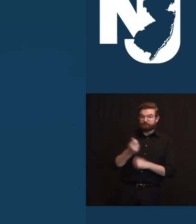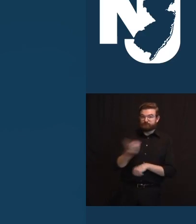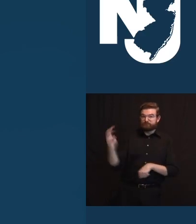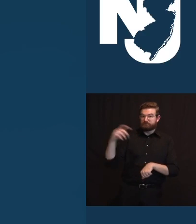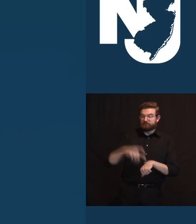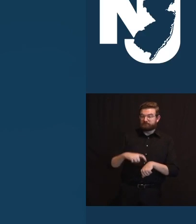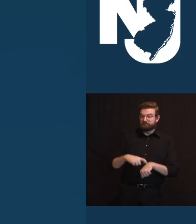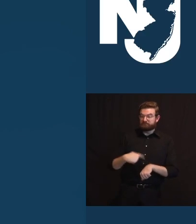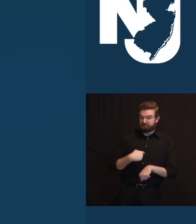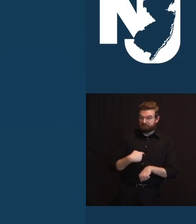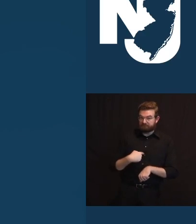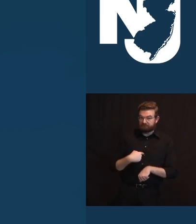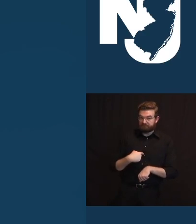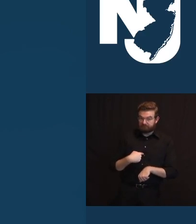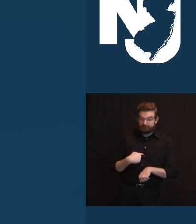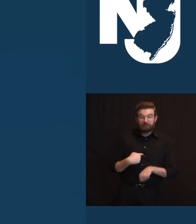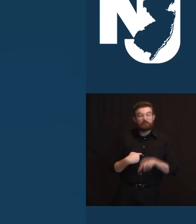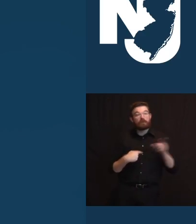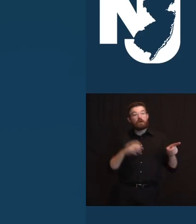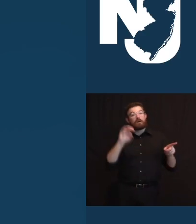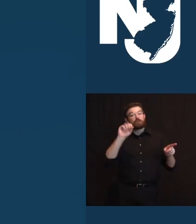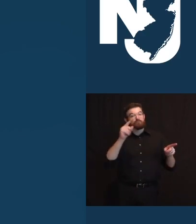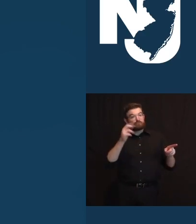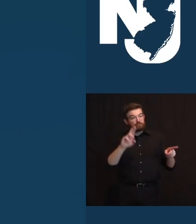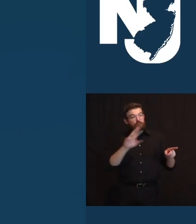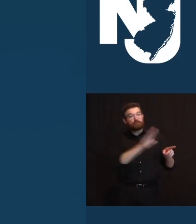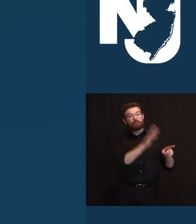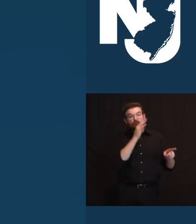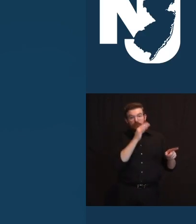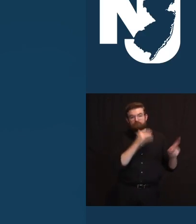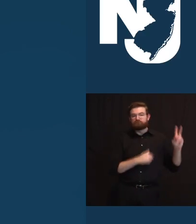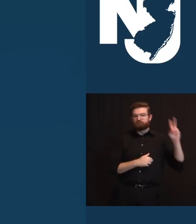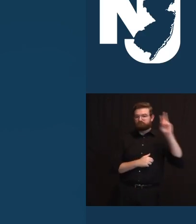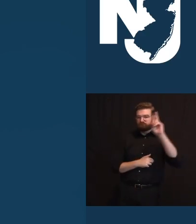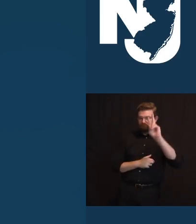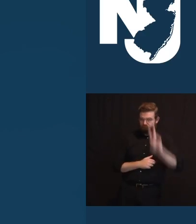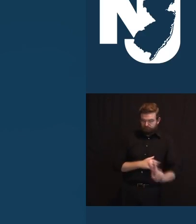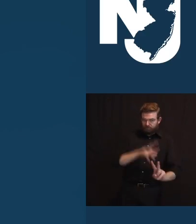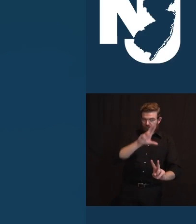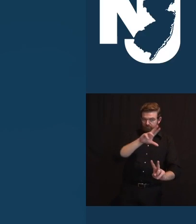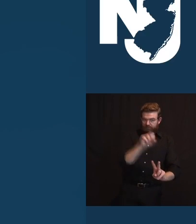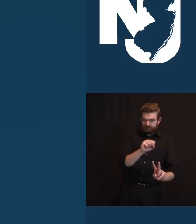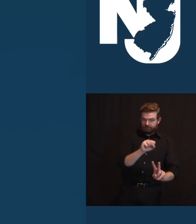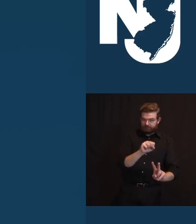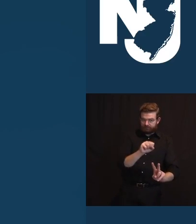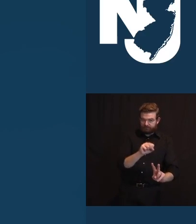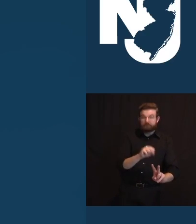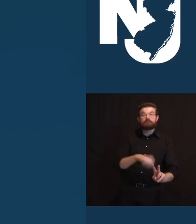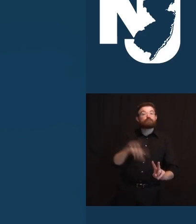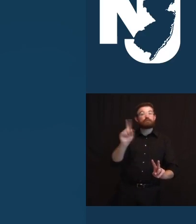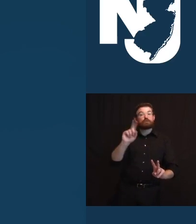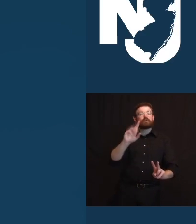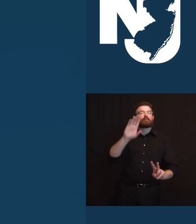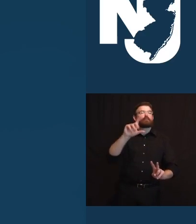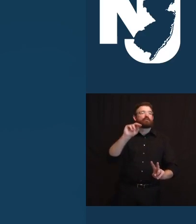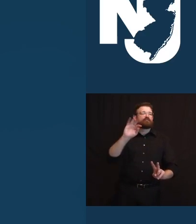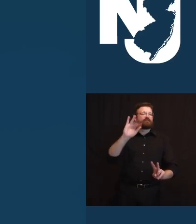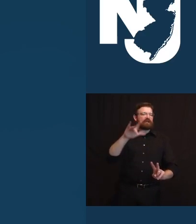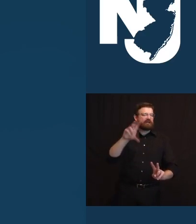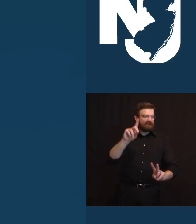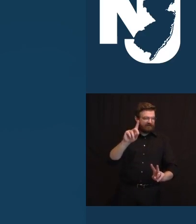found her way, along with her mother, to the United States and to Bloomfield. She dove into her work at Schering-Plough, never talking about